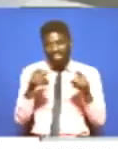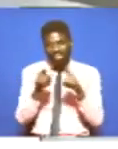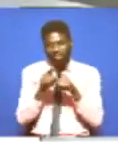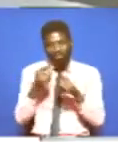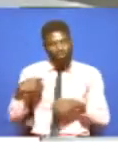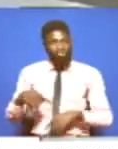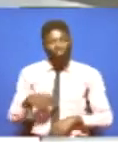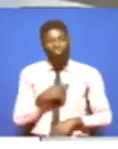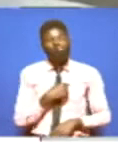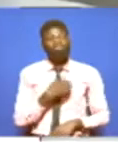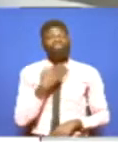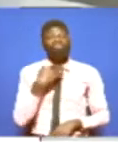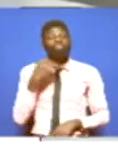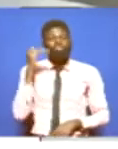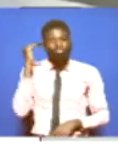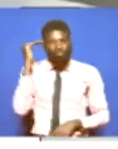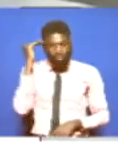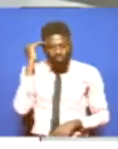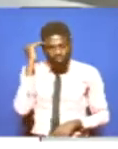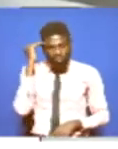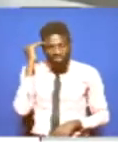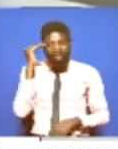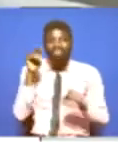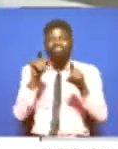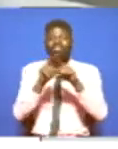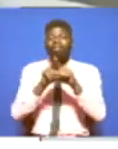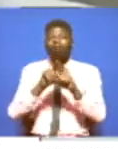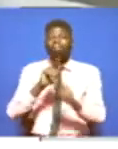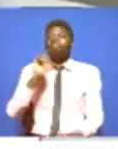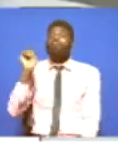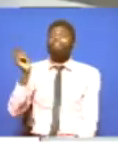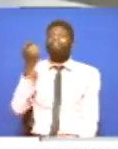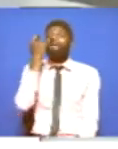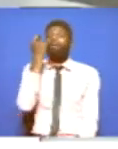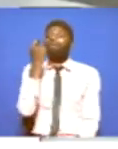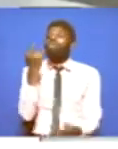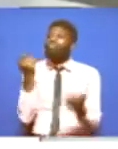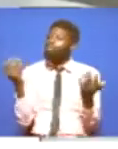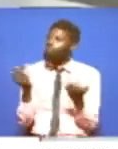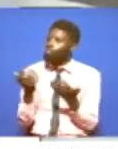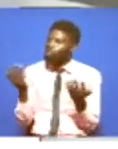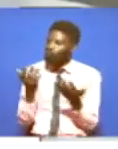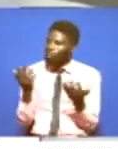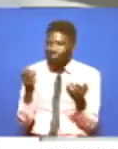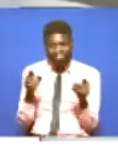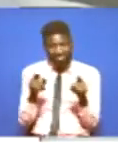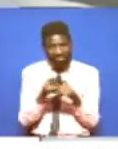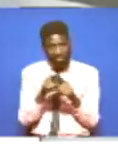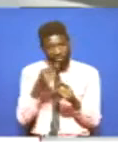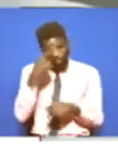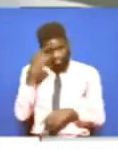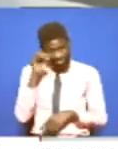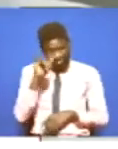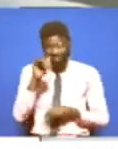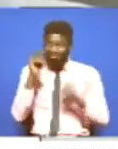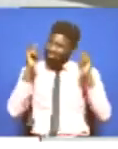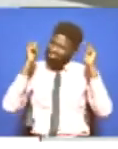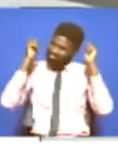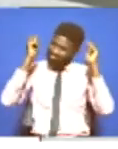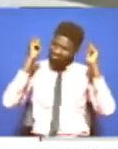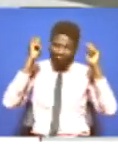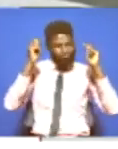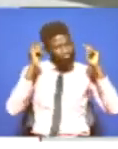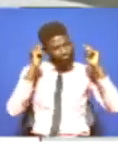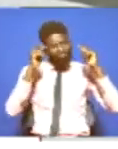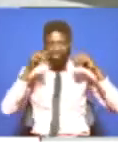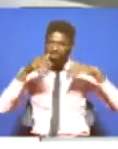know, where did the president go to? And therefore, because of those demonstrations, the